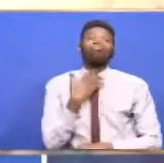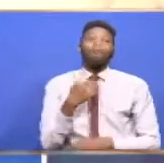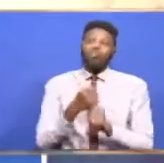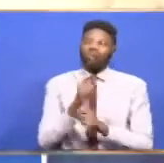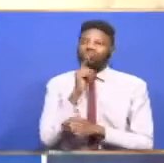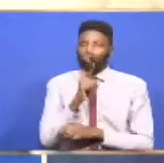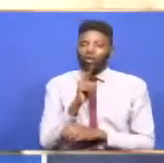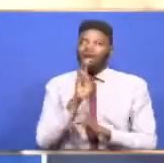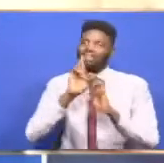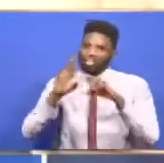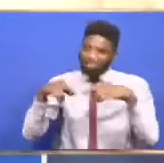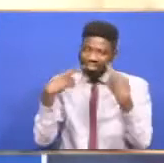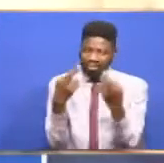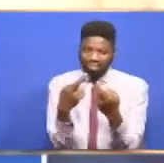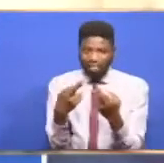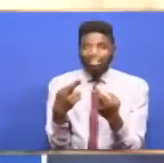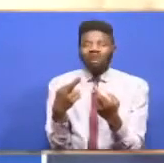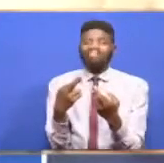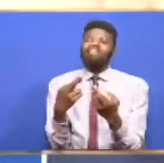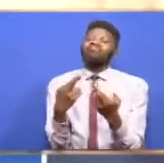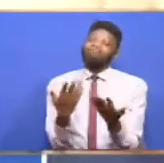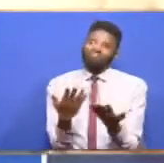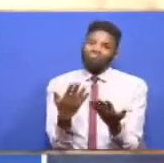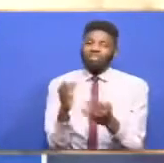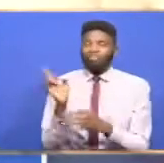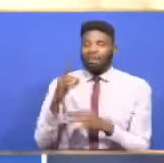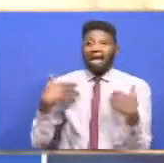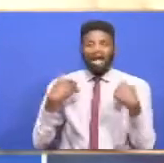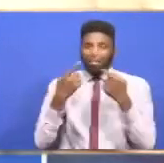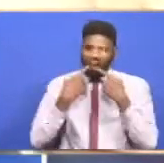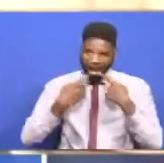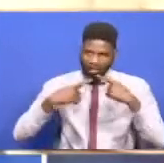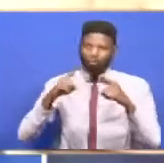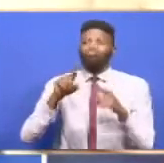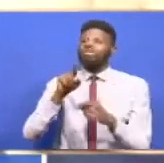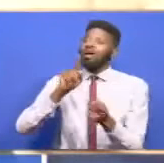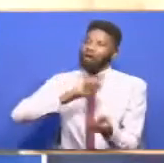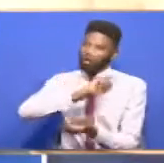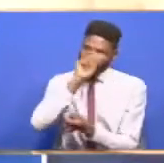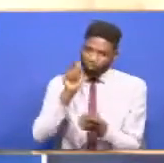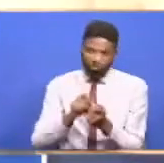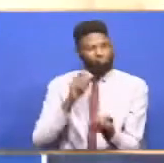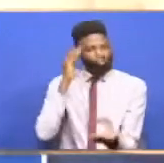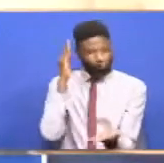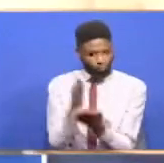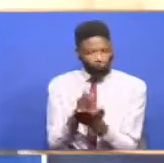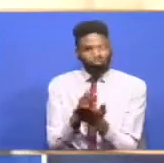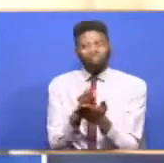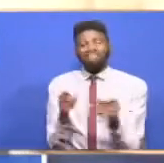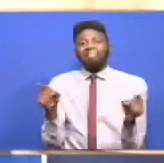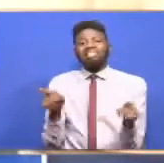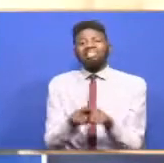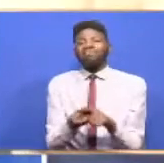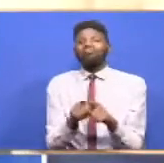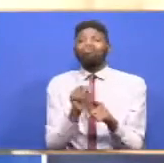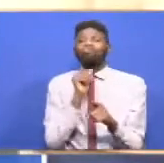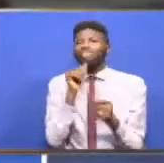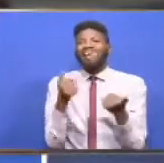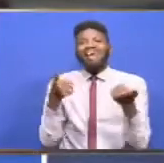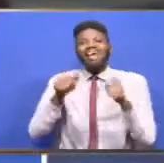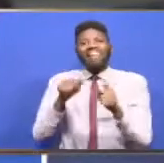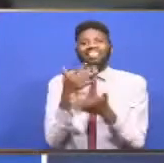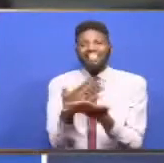by the Ministry of Health are accurate results, are results that are factual and not anything